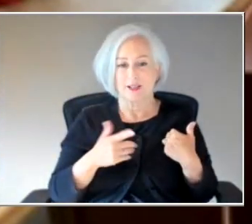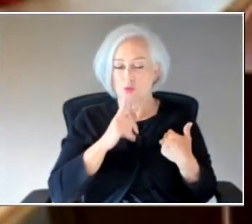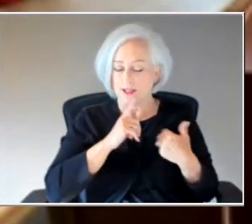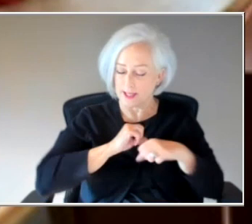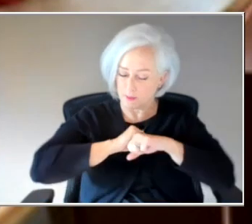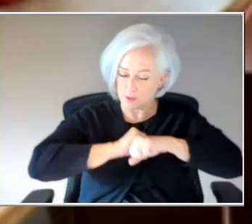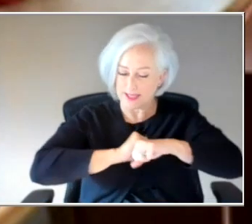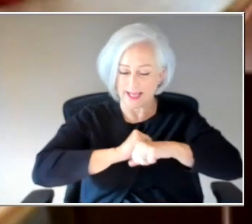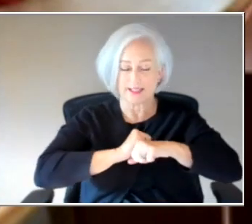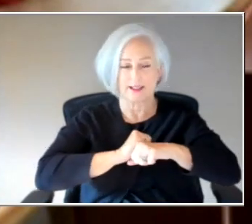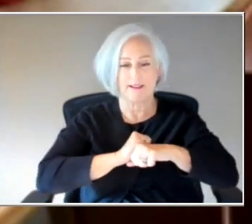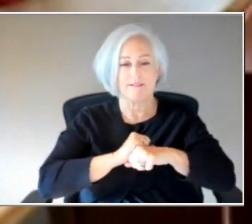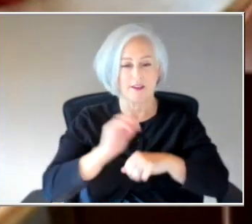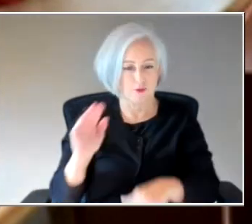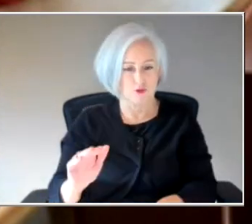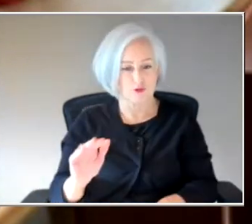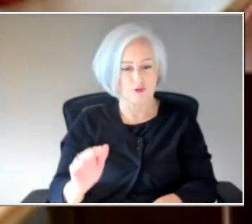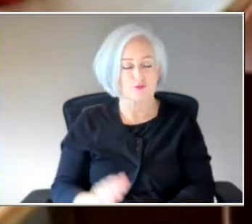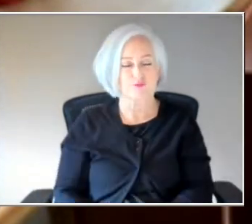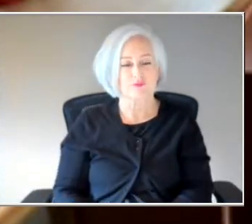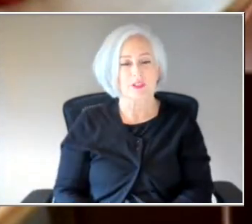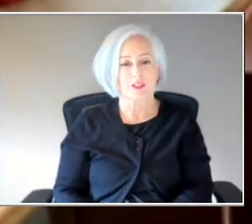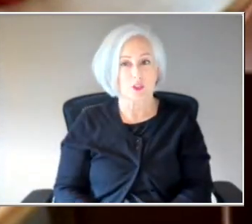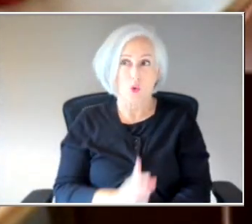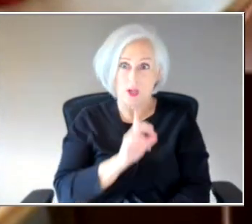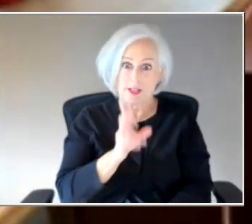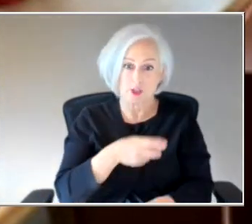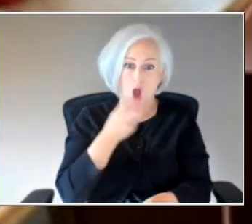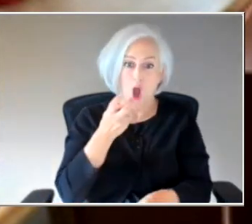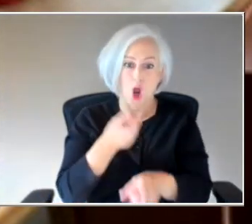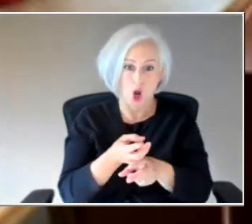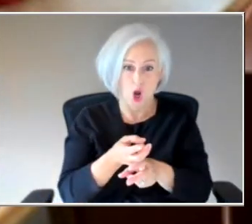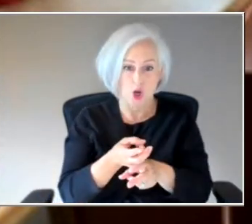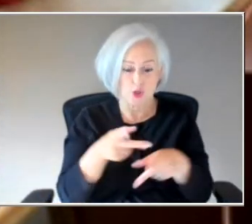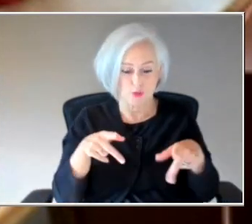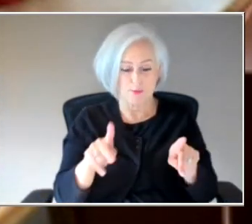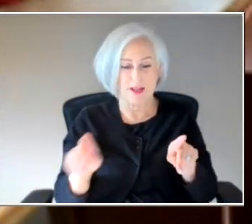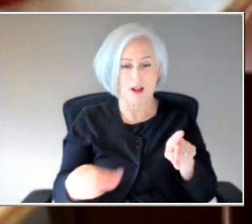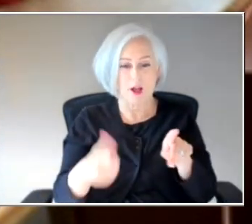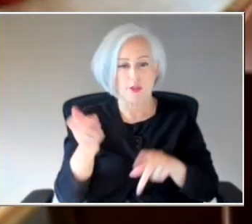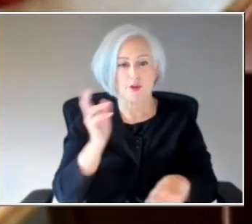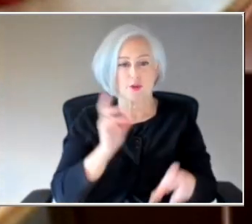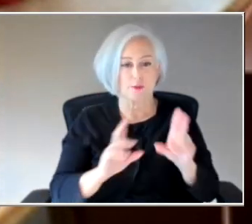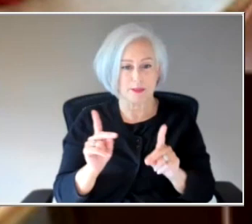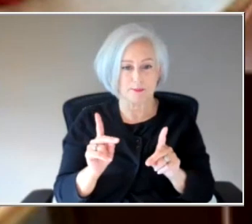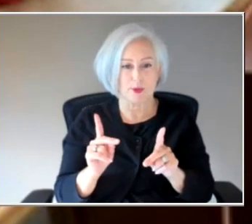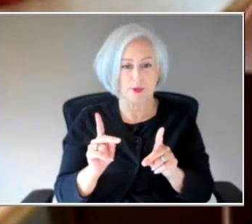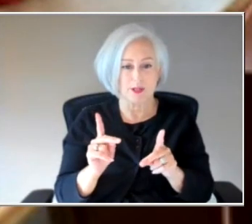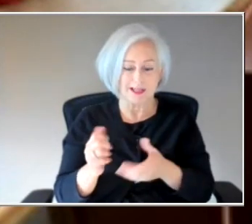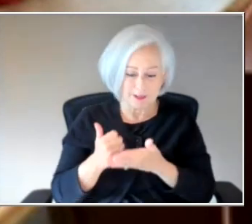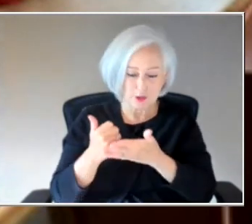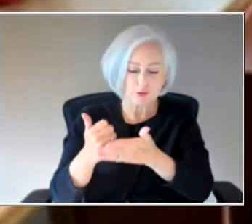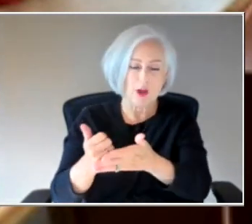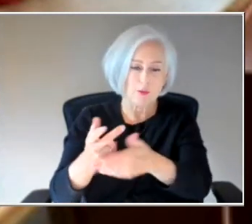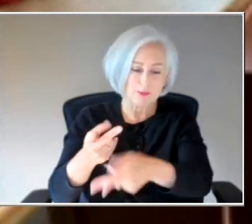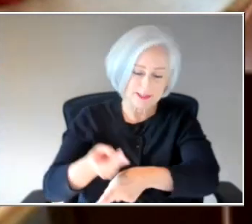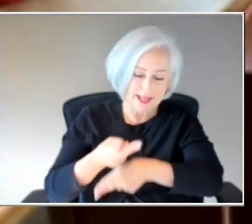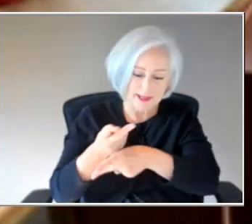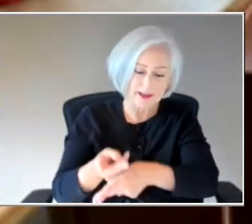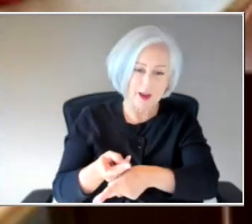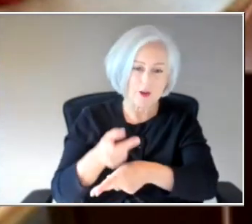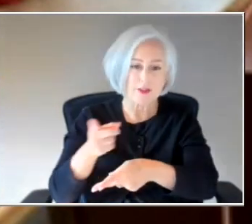Addie. So it's hard to allow other people into your daughter's life to make sure that she's well and